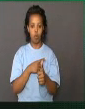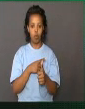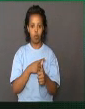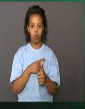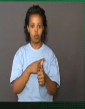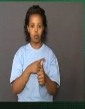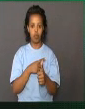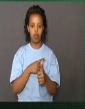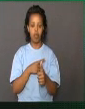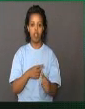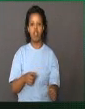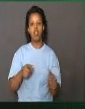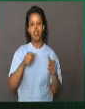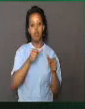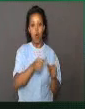start the culture.